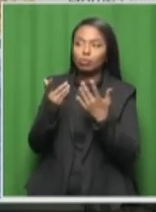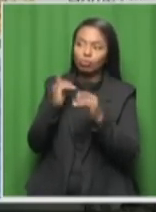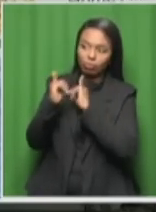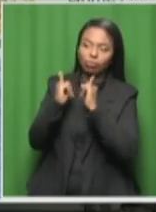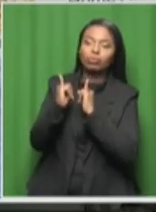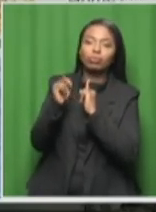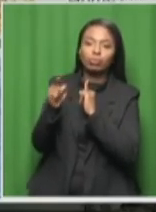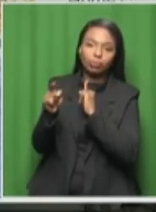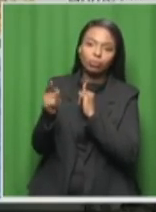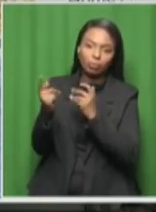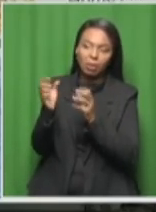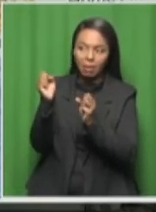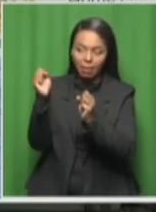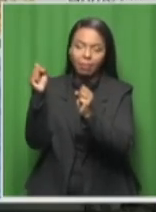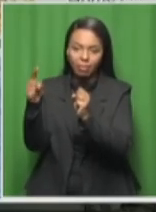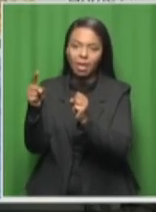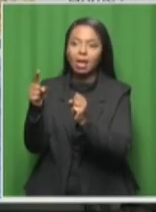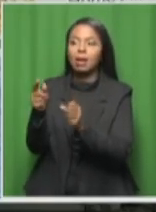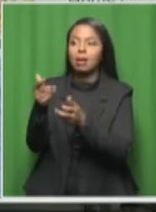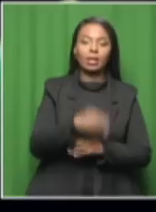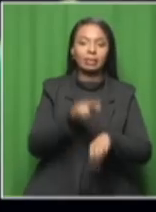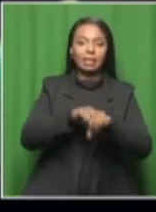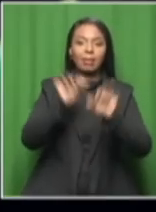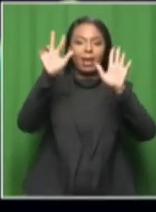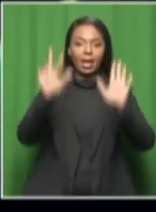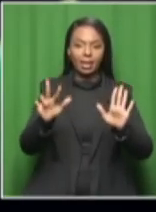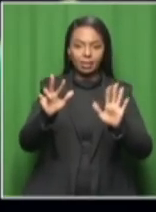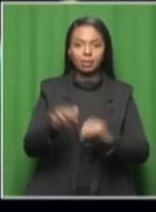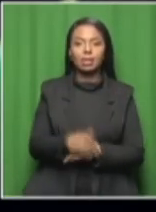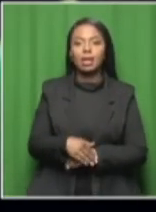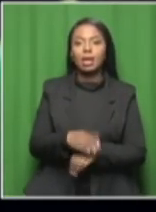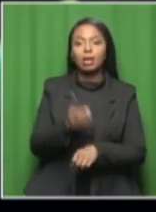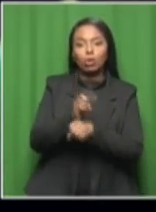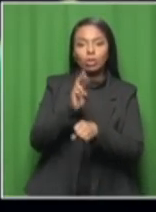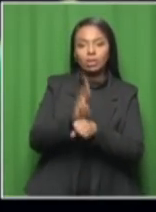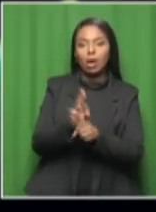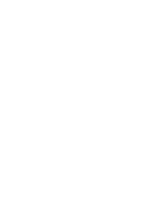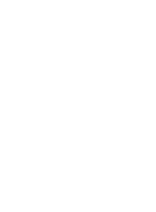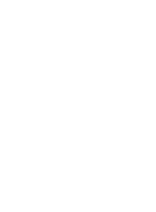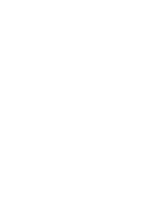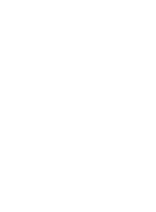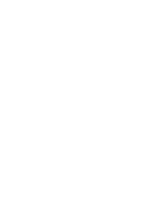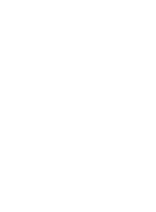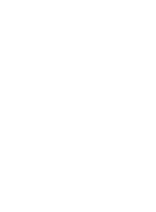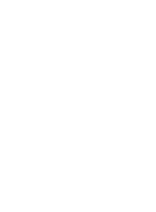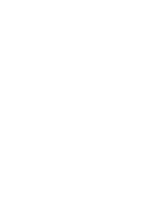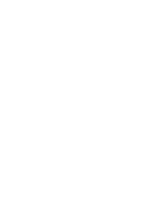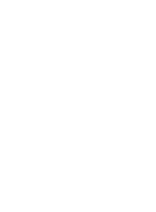we'll feed that answer back to our viewers. Dr. Aaron Motsoaledi is the Minister of Home Affairs.